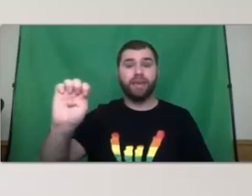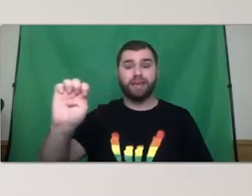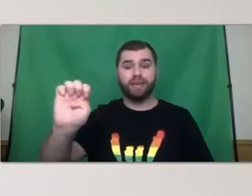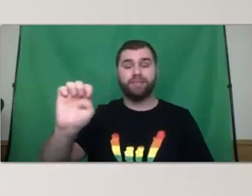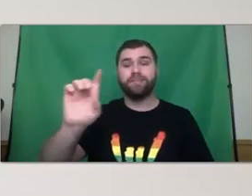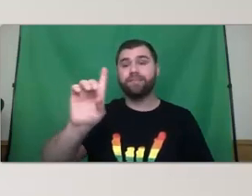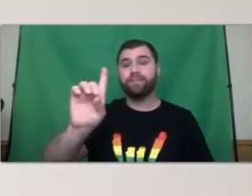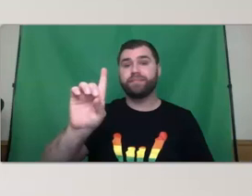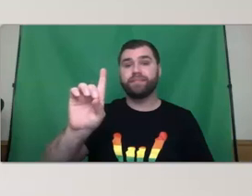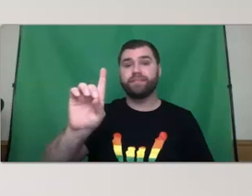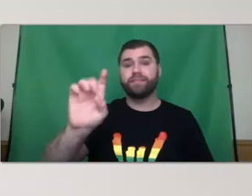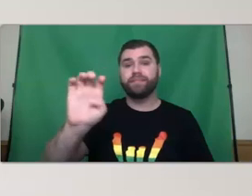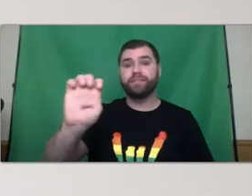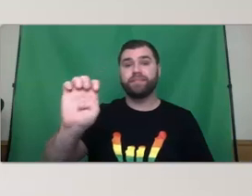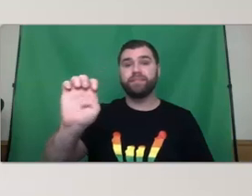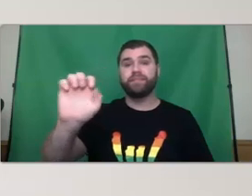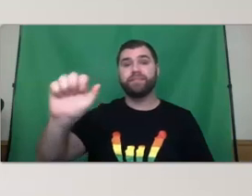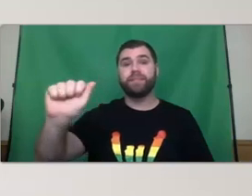B.